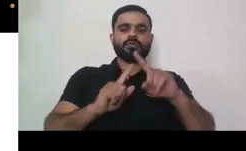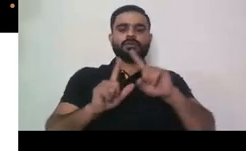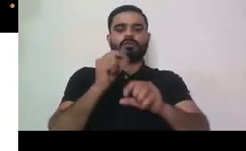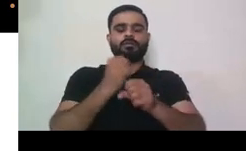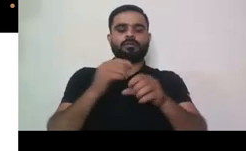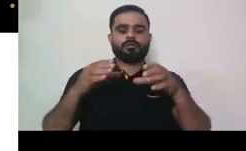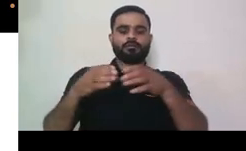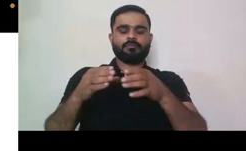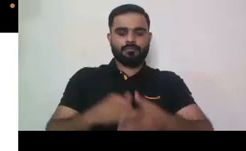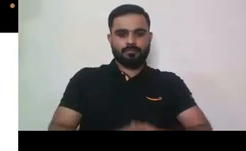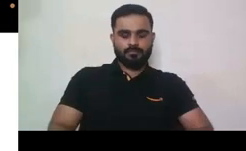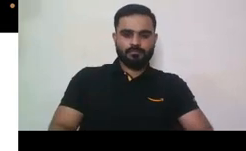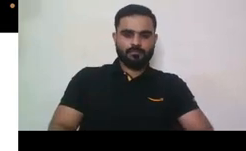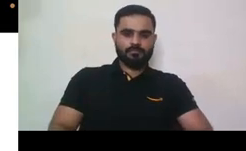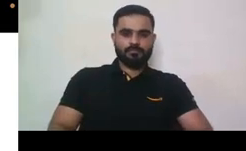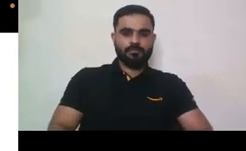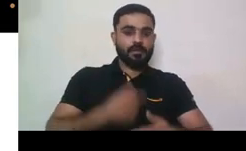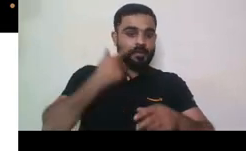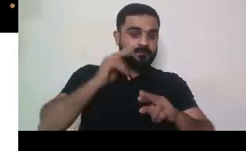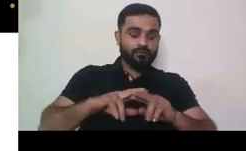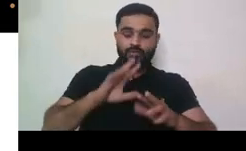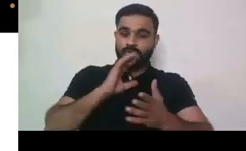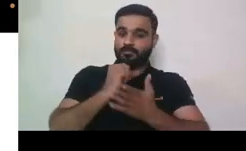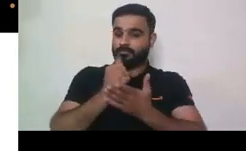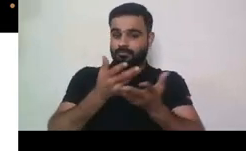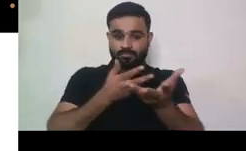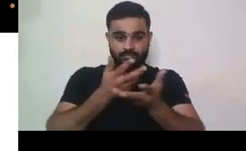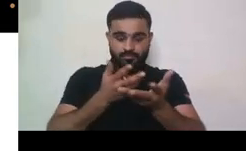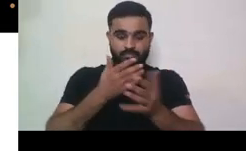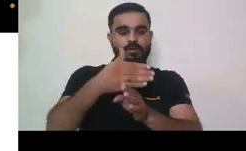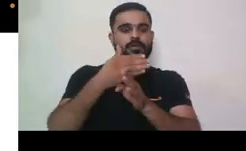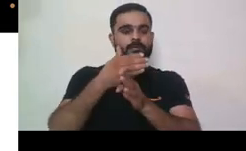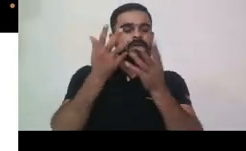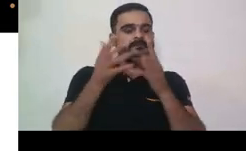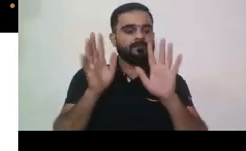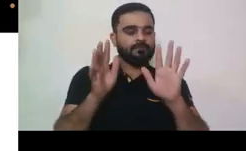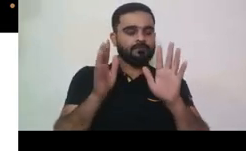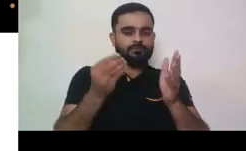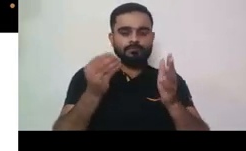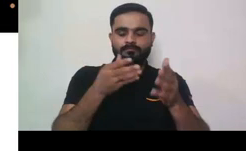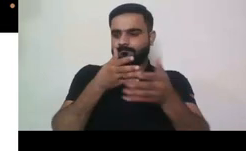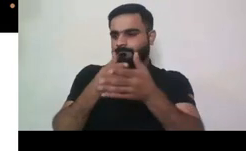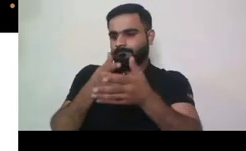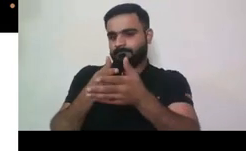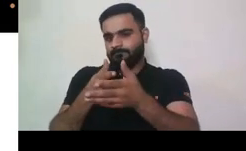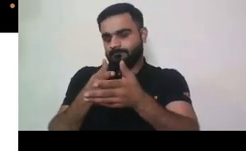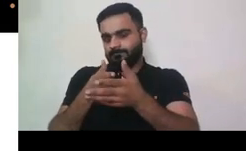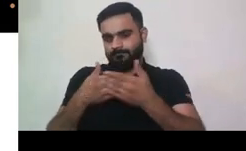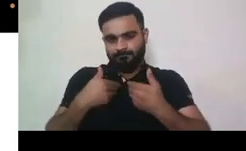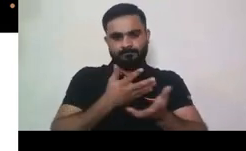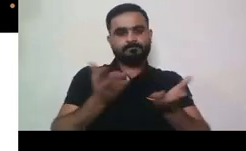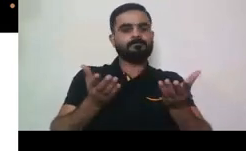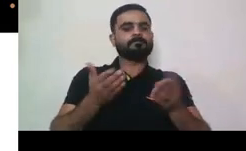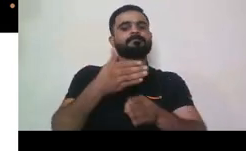group. If you have any comments, or if you want to share some of the challenges with us, you can share